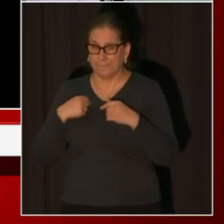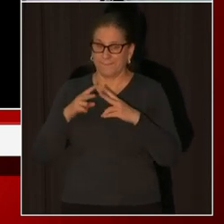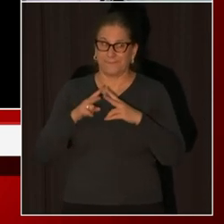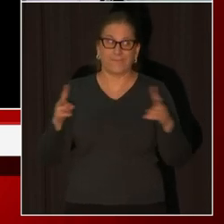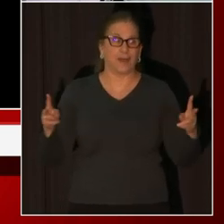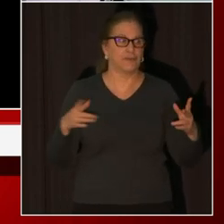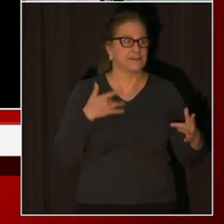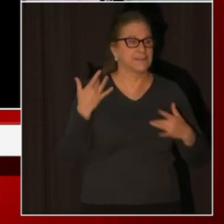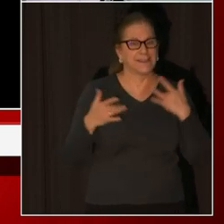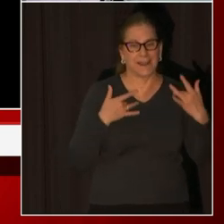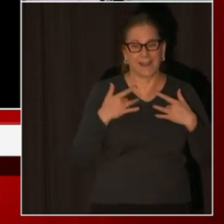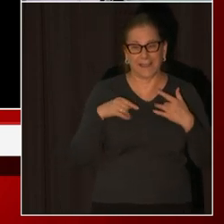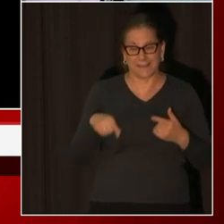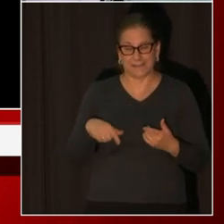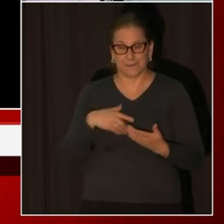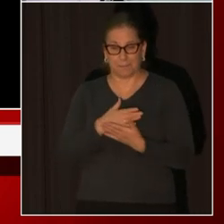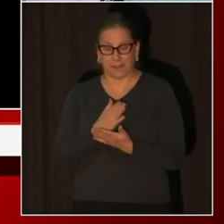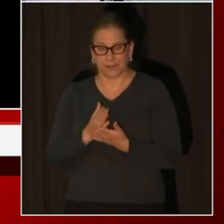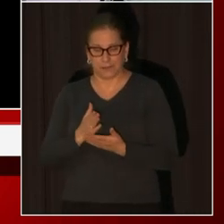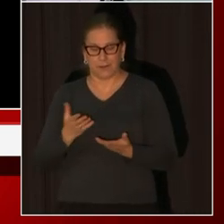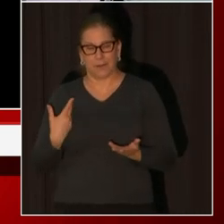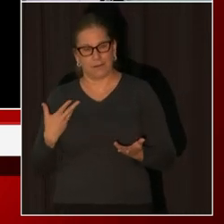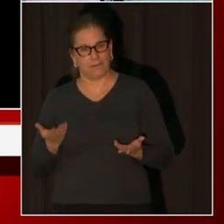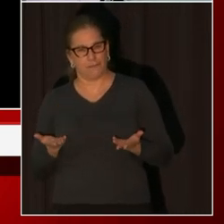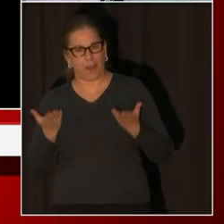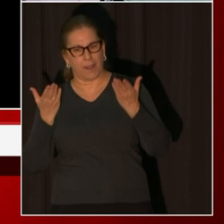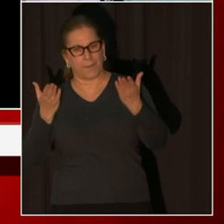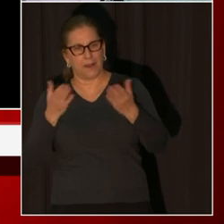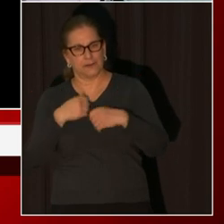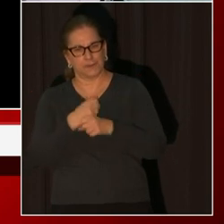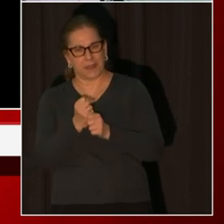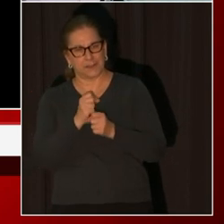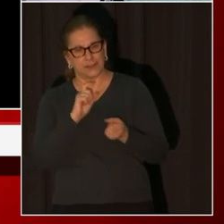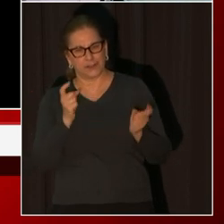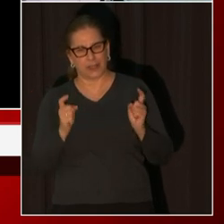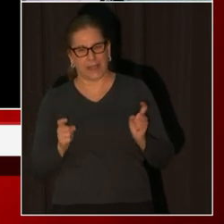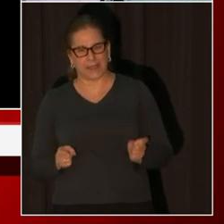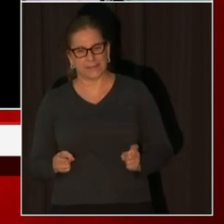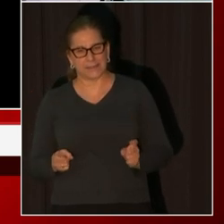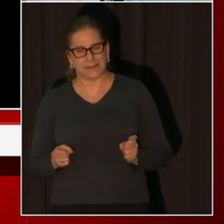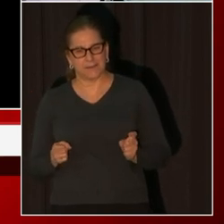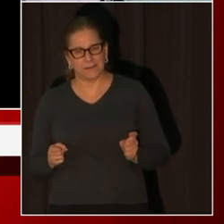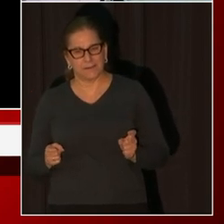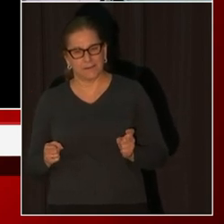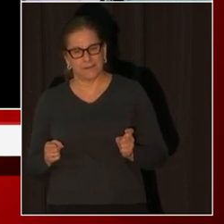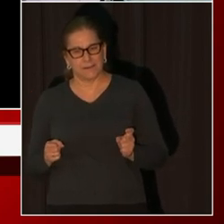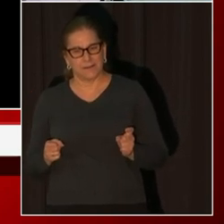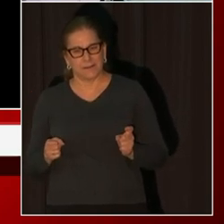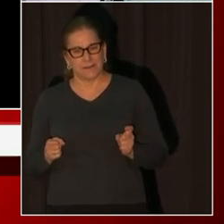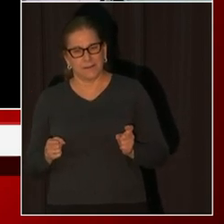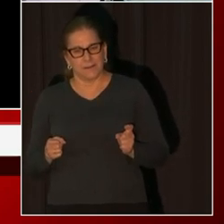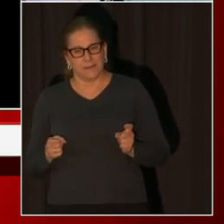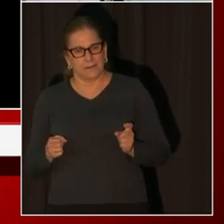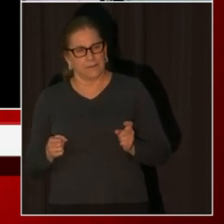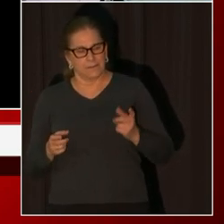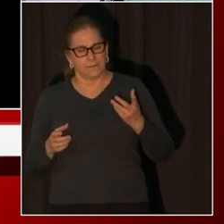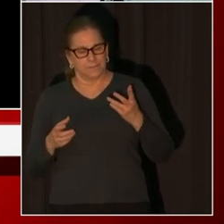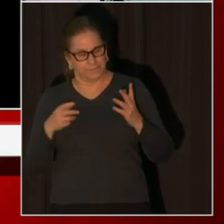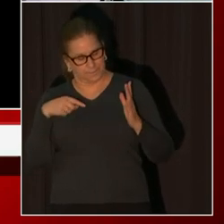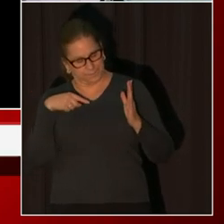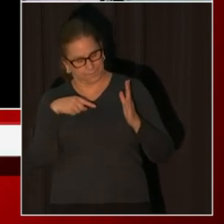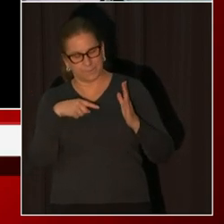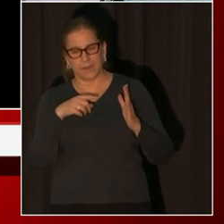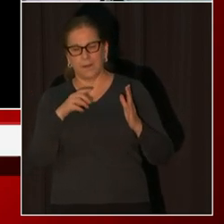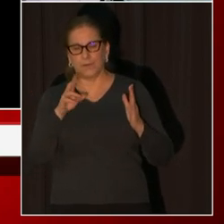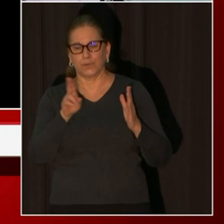recommends creating a permanent home for Excel Academy at its current location in the Bernie building, and investing over $52